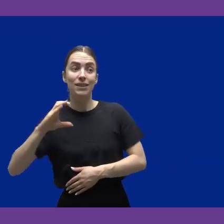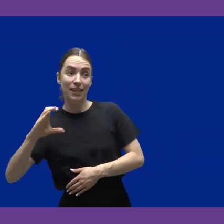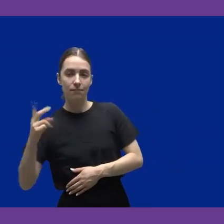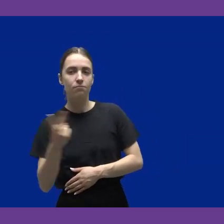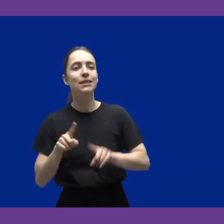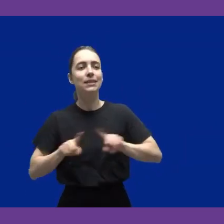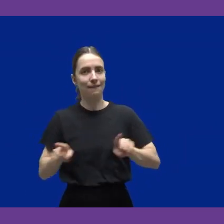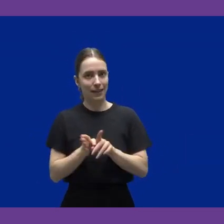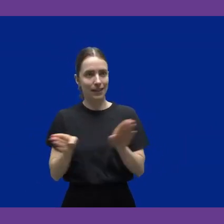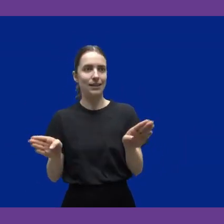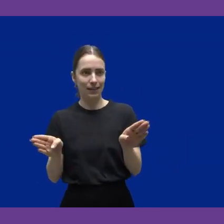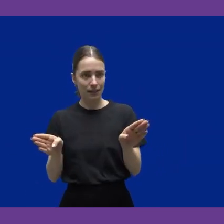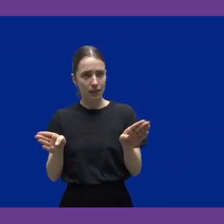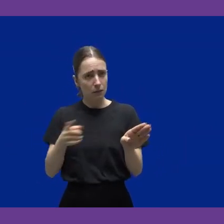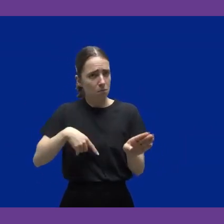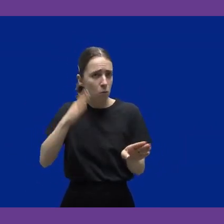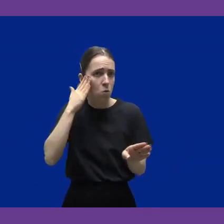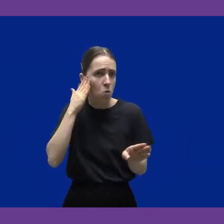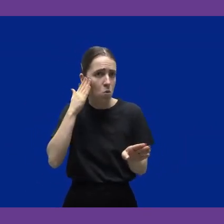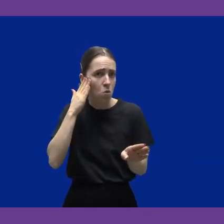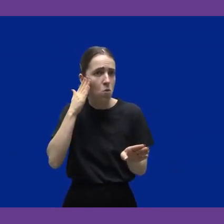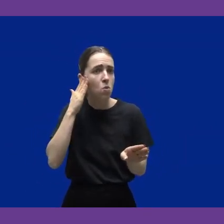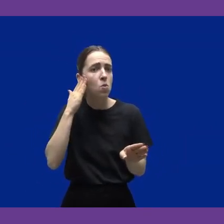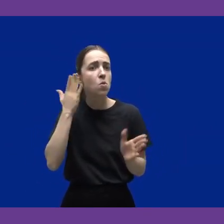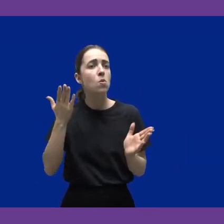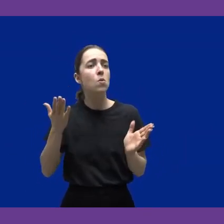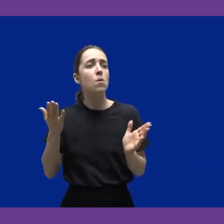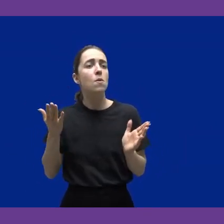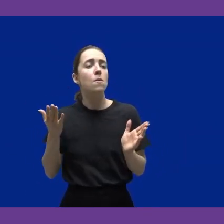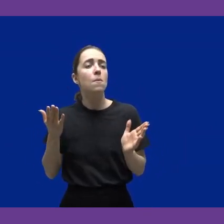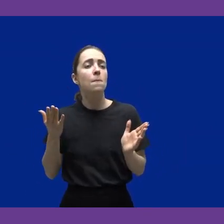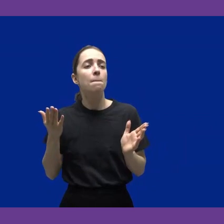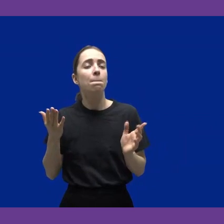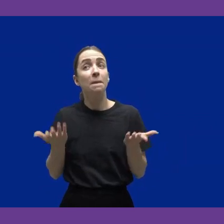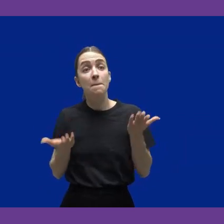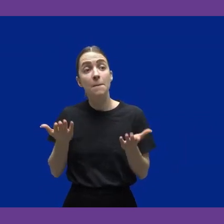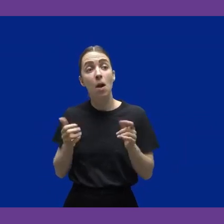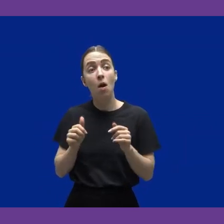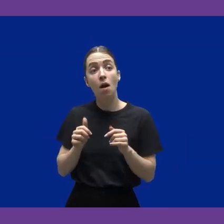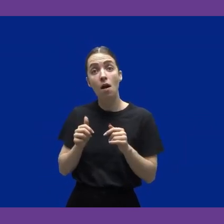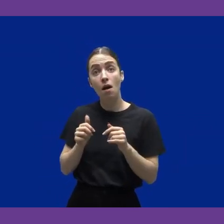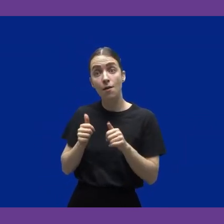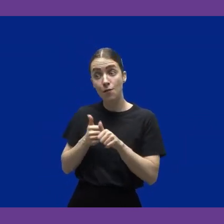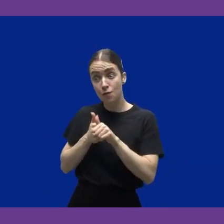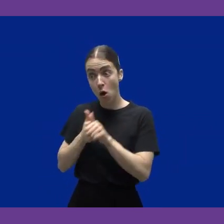the alternative way to show compliance for website and apps. I think we have covered it already, Fernando.